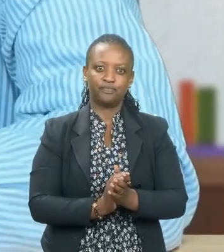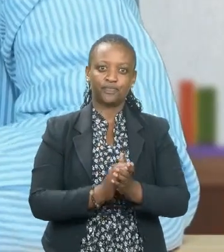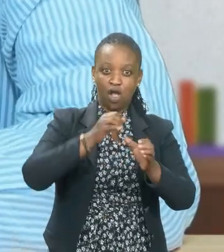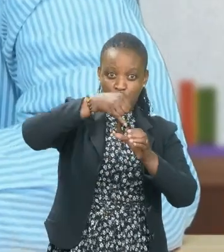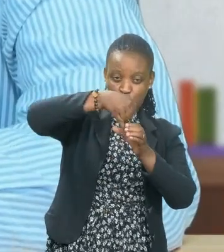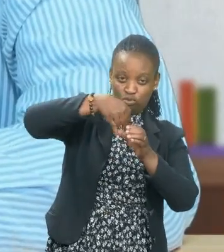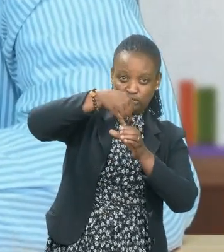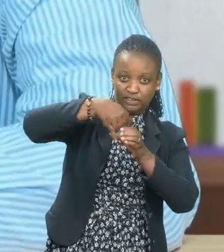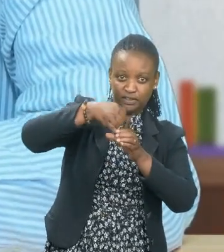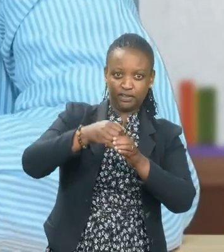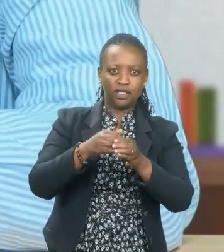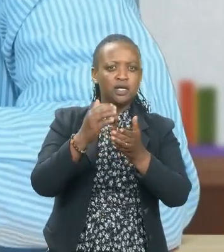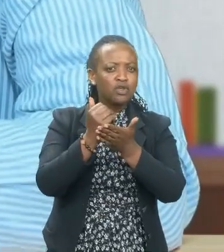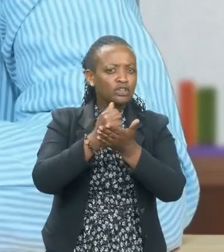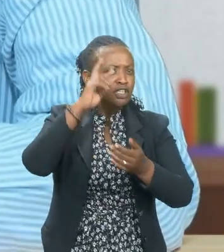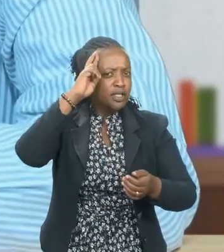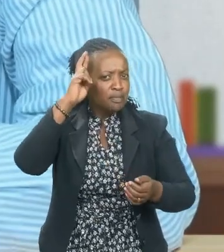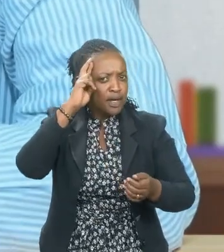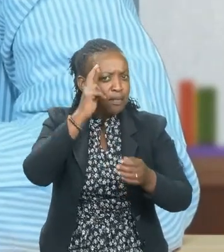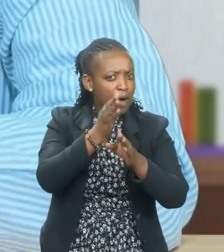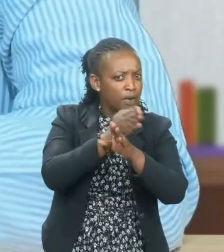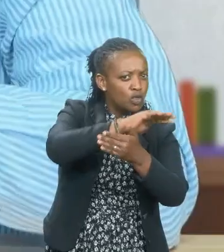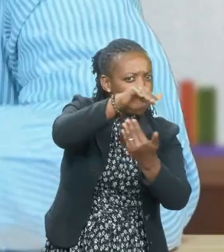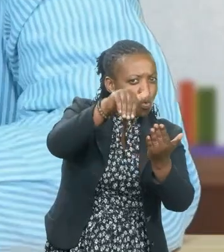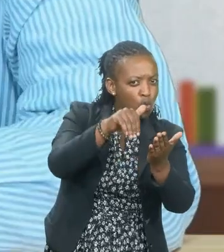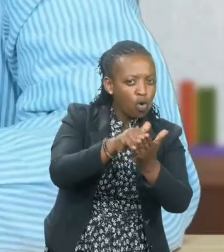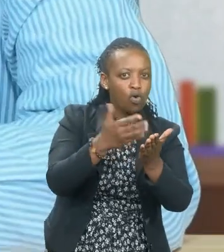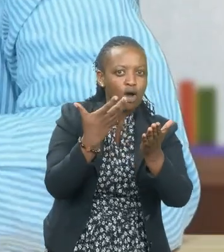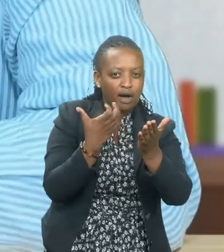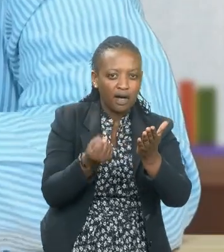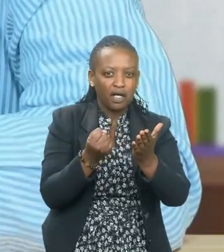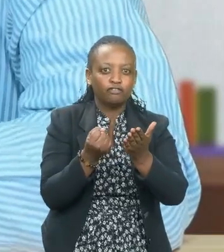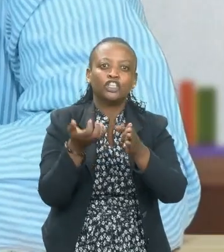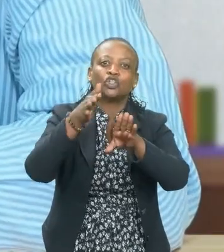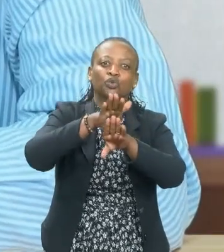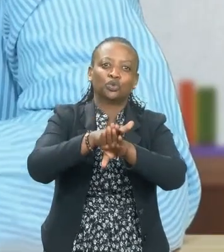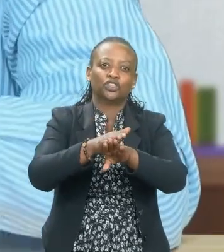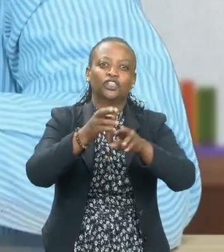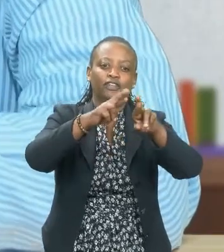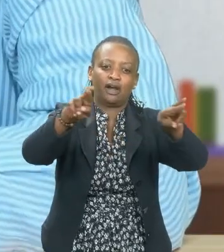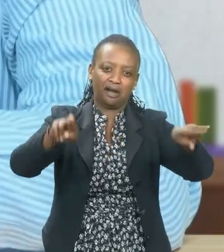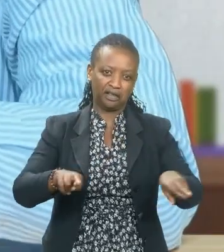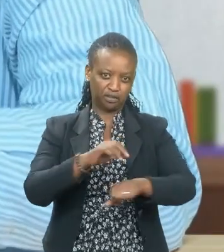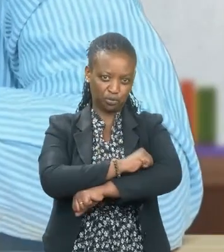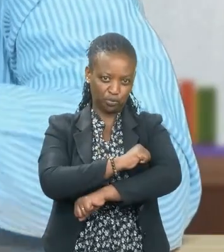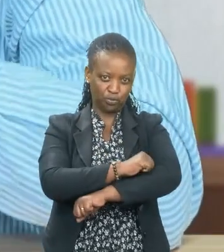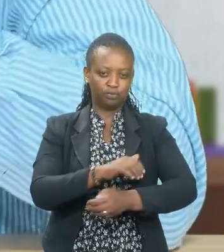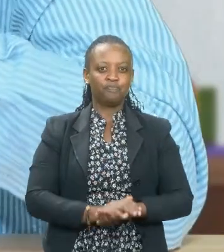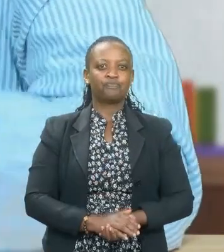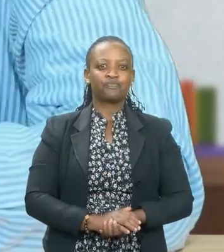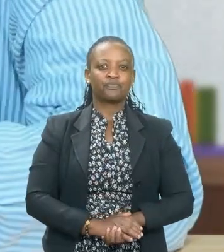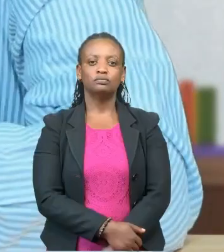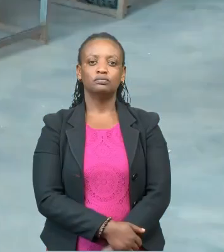to represent a content. Because remember, behind all this, we are having an